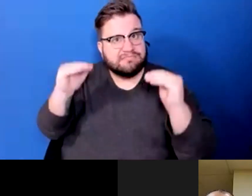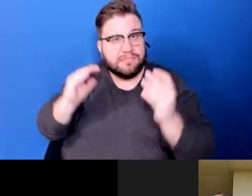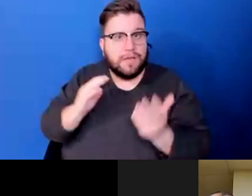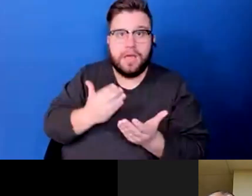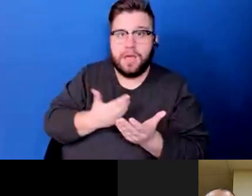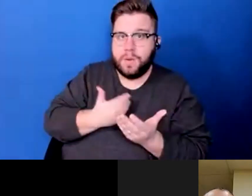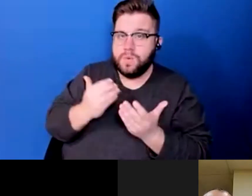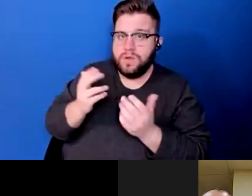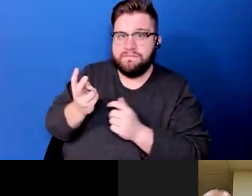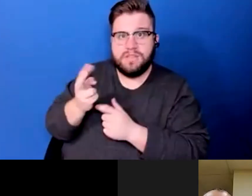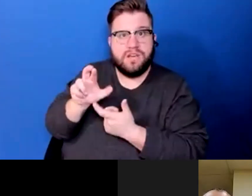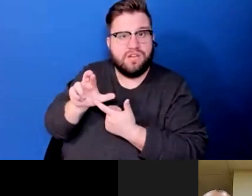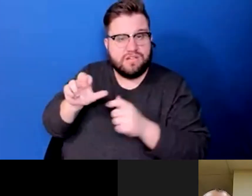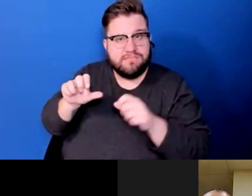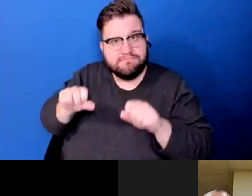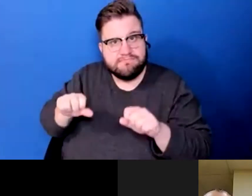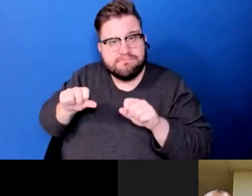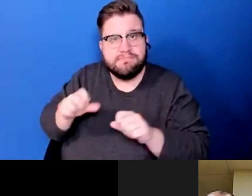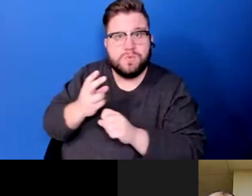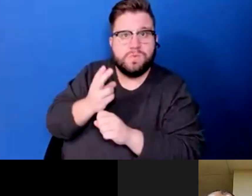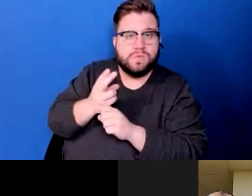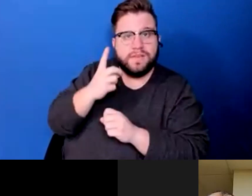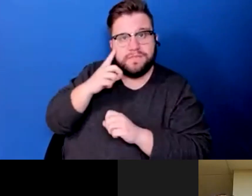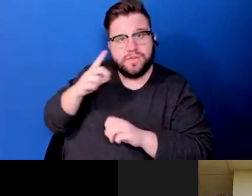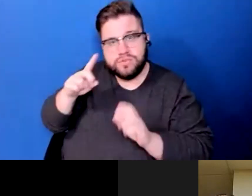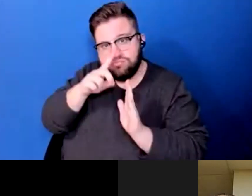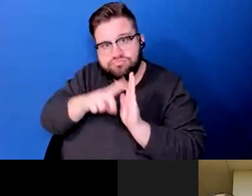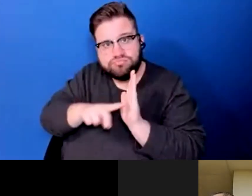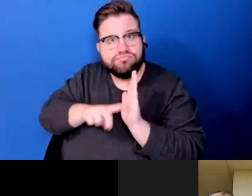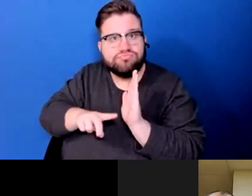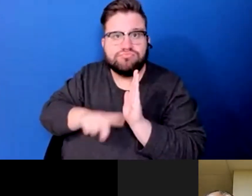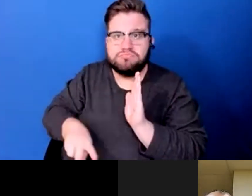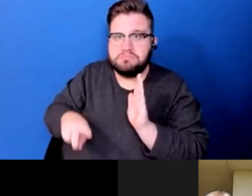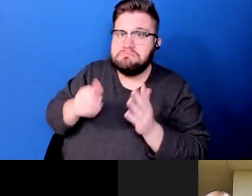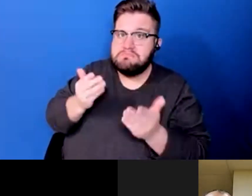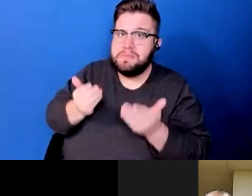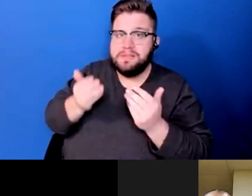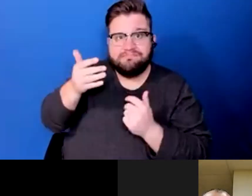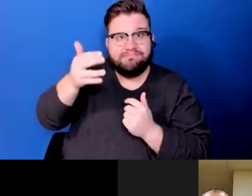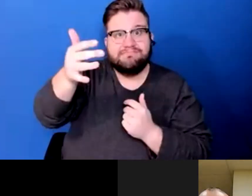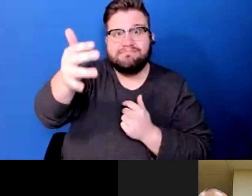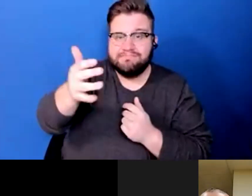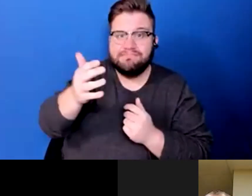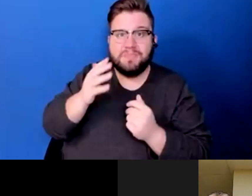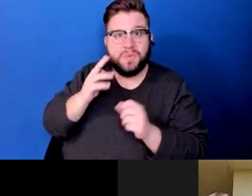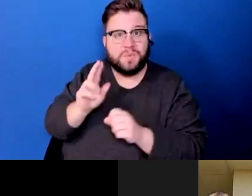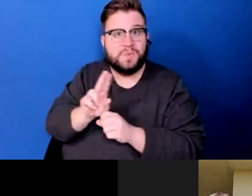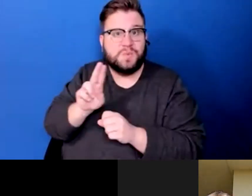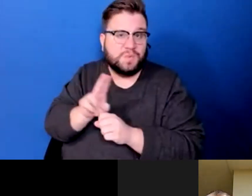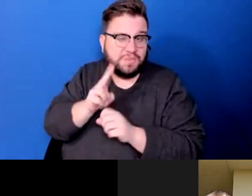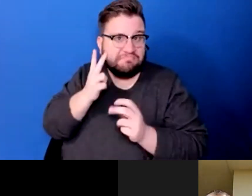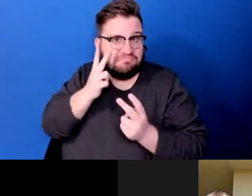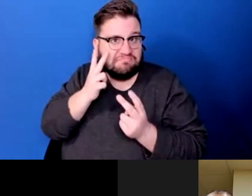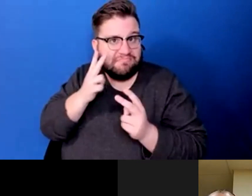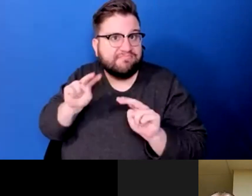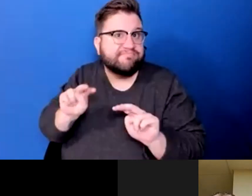now we have something that we could probably come closer to perfecting, if you will, and we're gonna be looking at that as a company